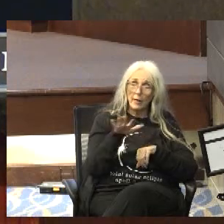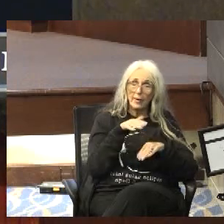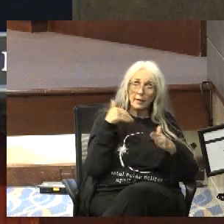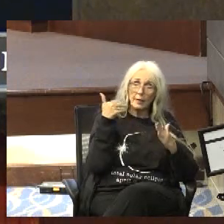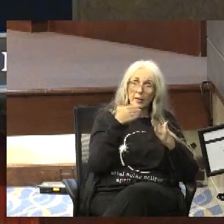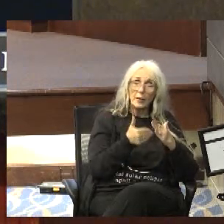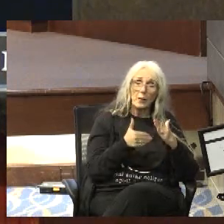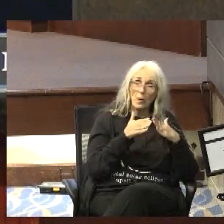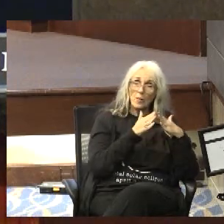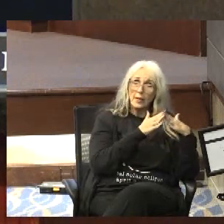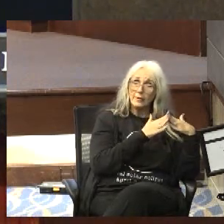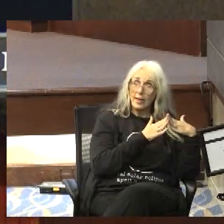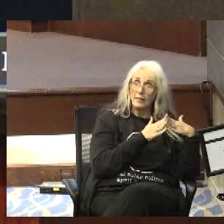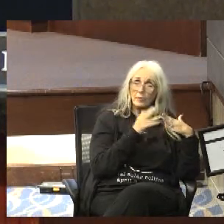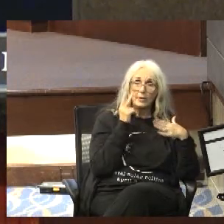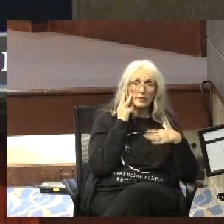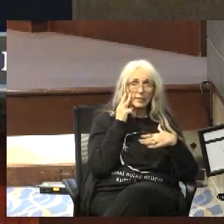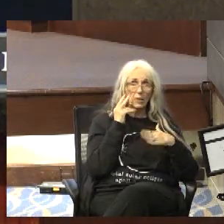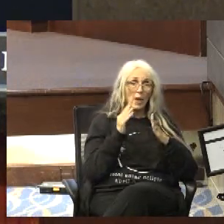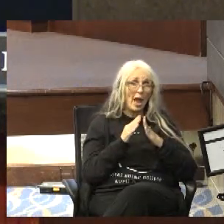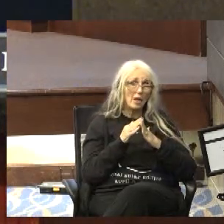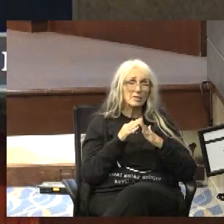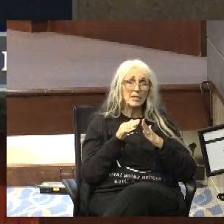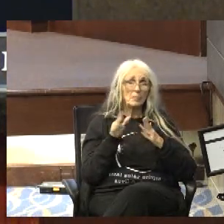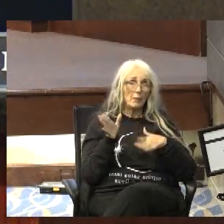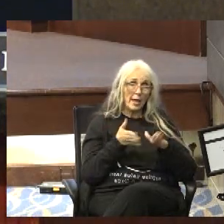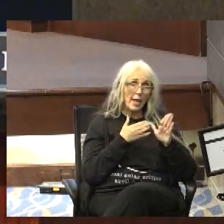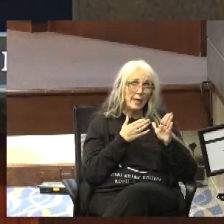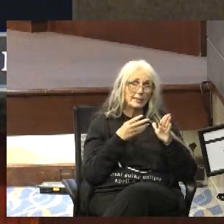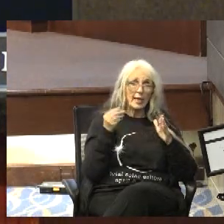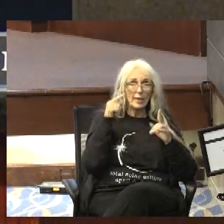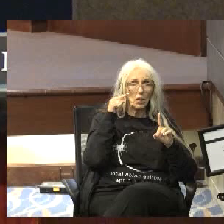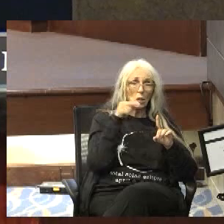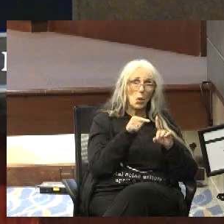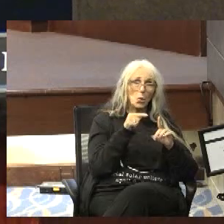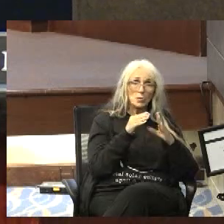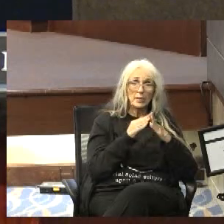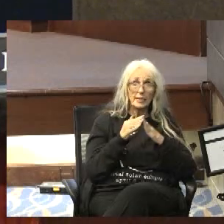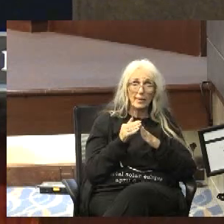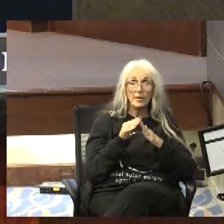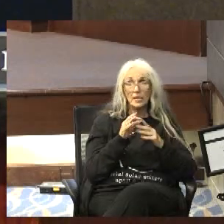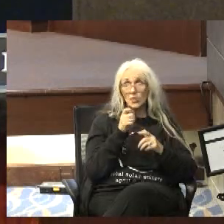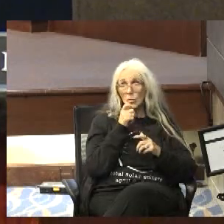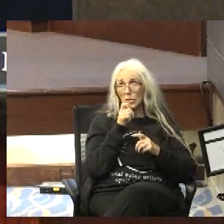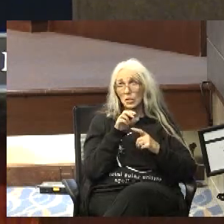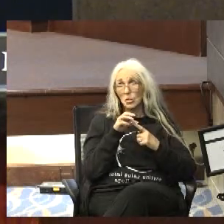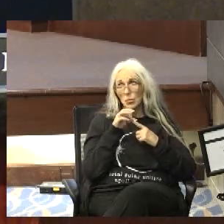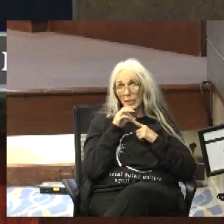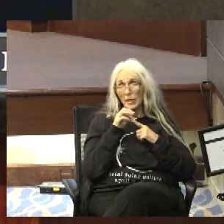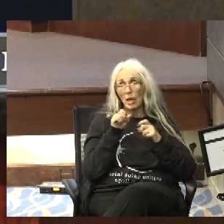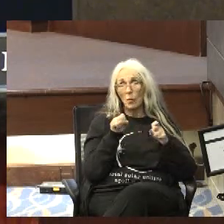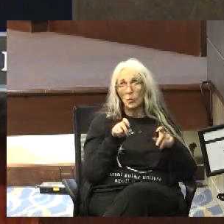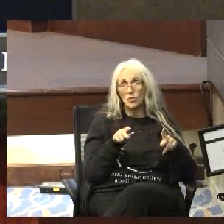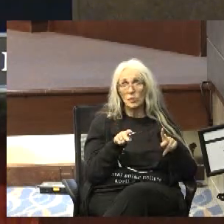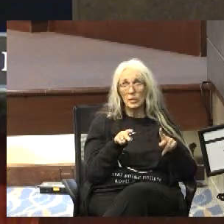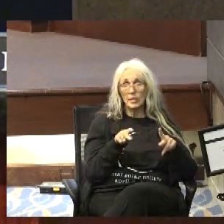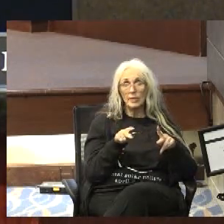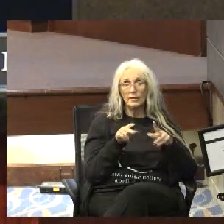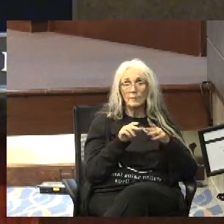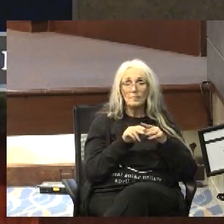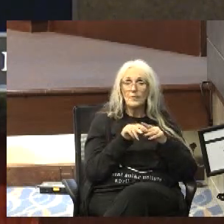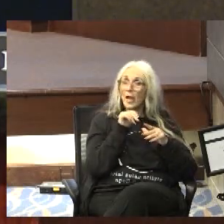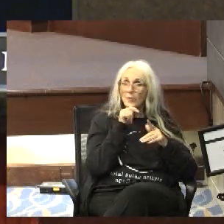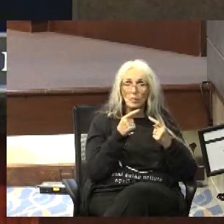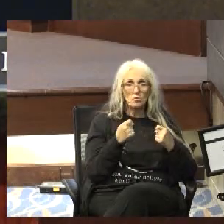downtown. And I mean, when we look at our housing plan and we look at our goals for downtown, it really is a unique opportunity. So I'm not